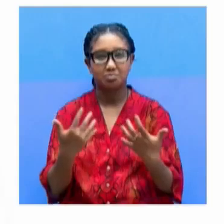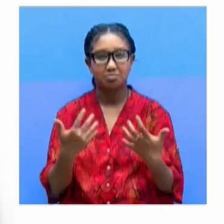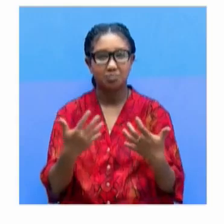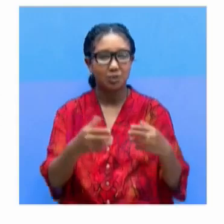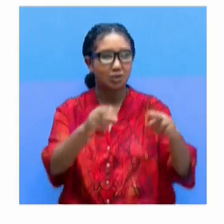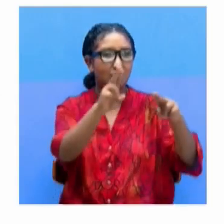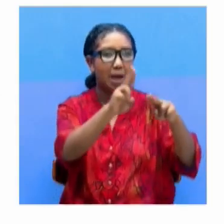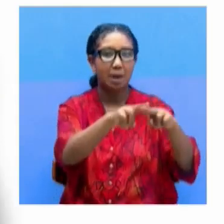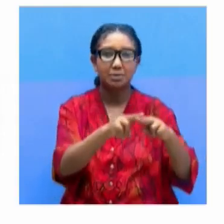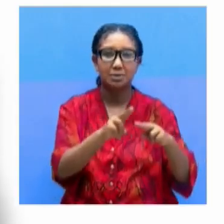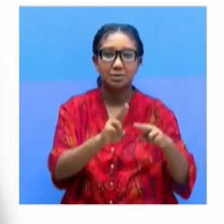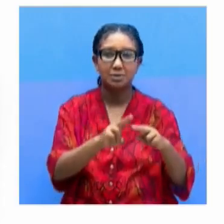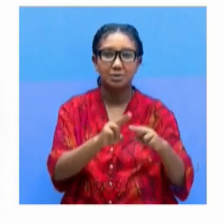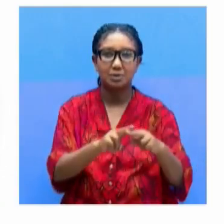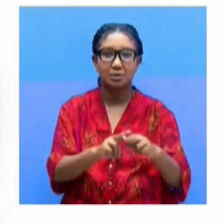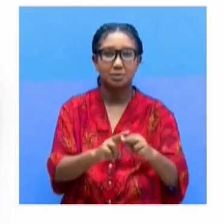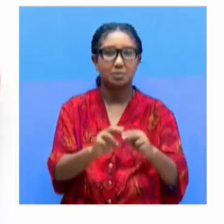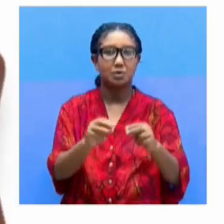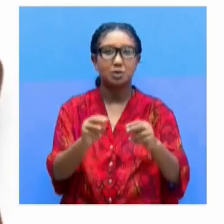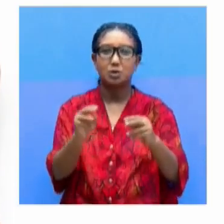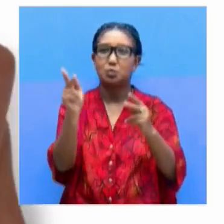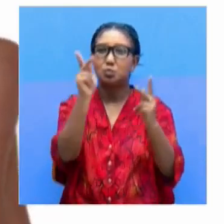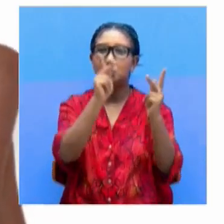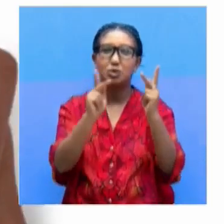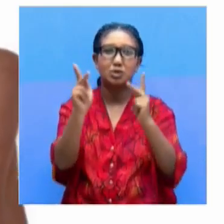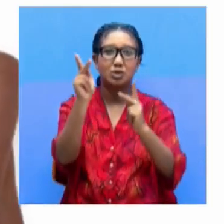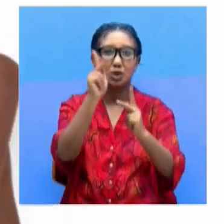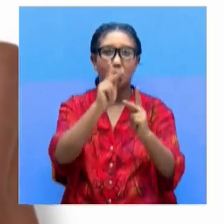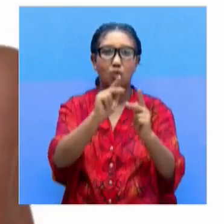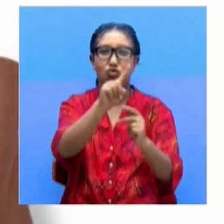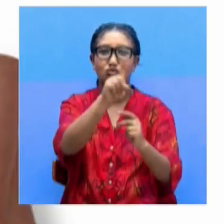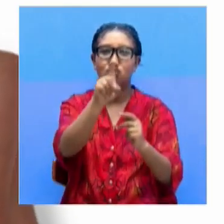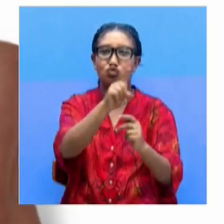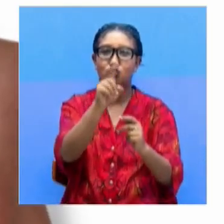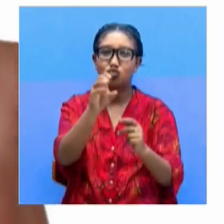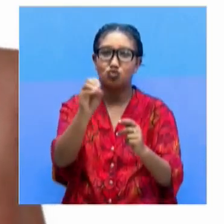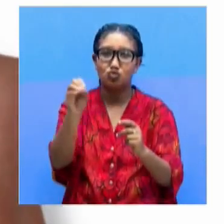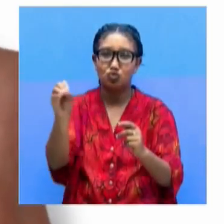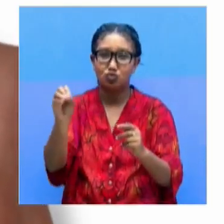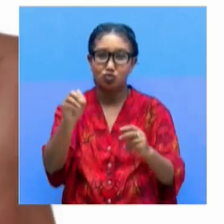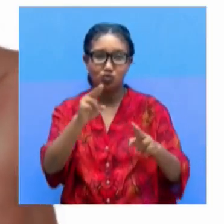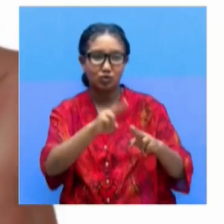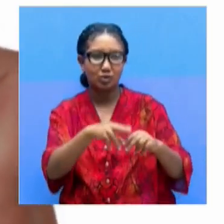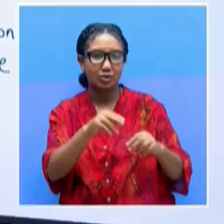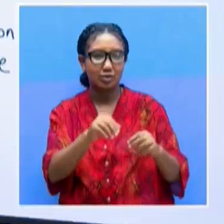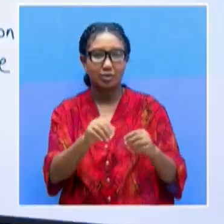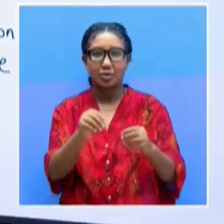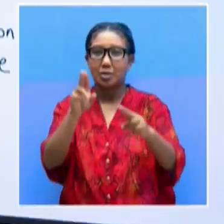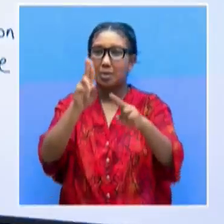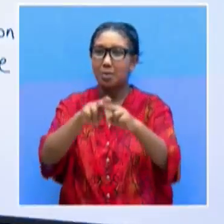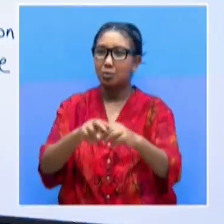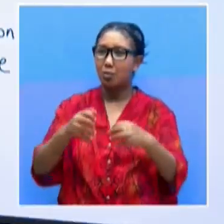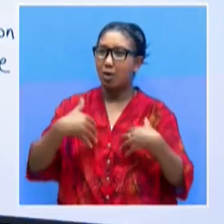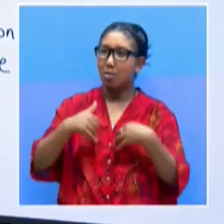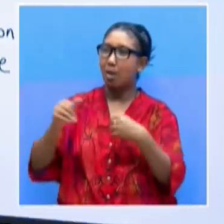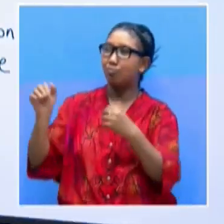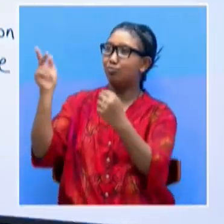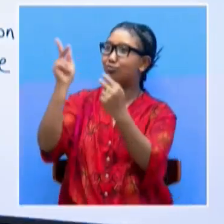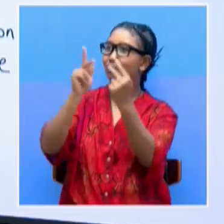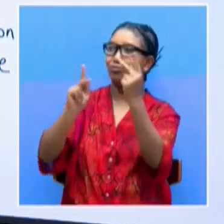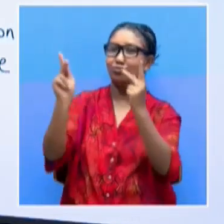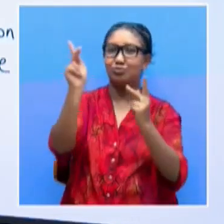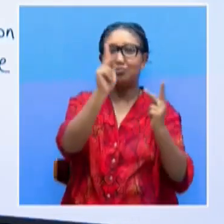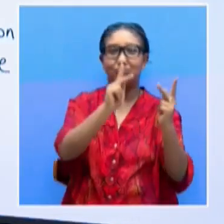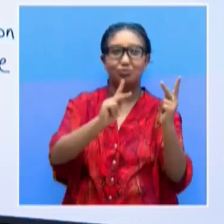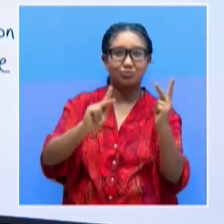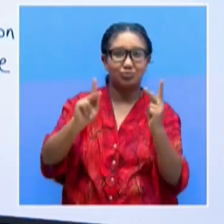in the museum, in the zoo, in the zoo. You see?